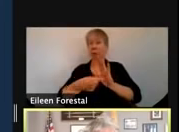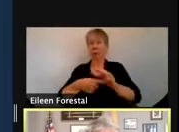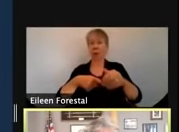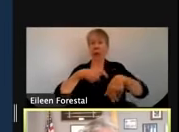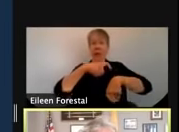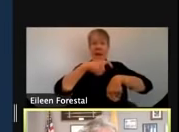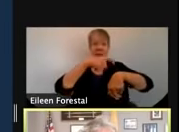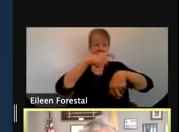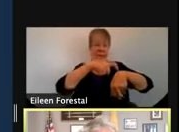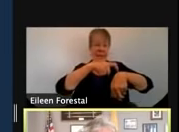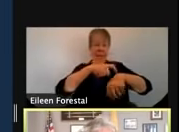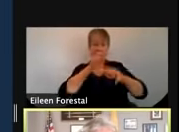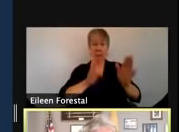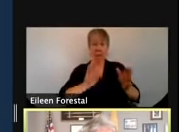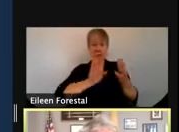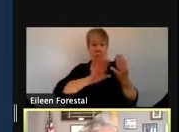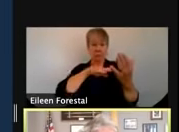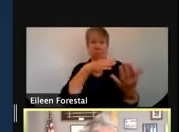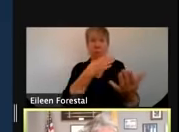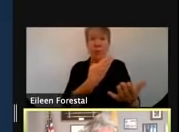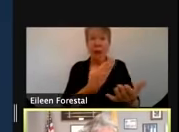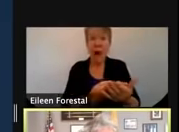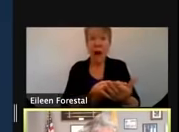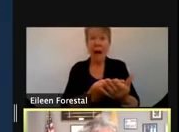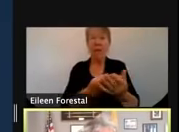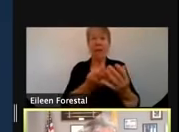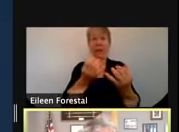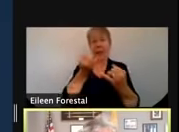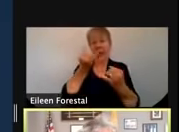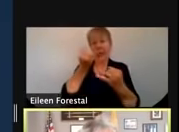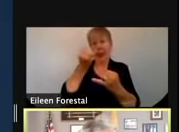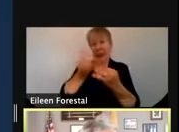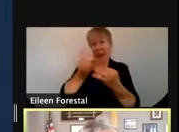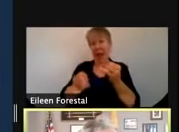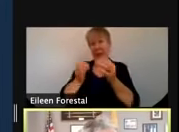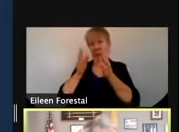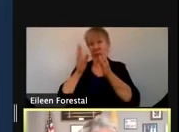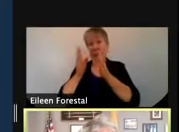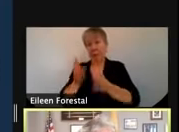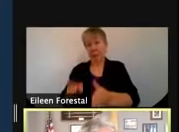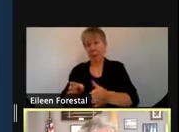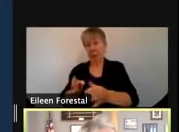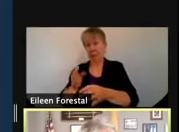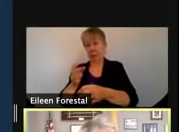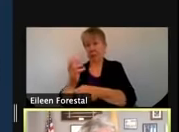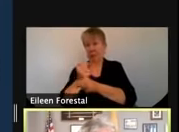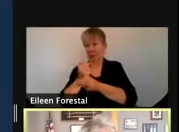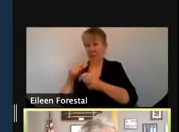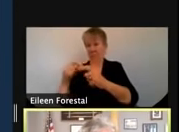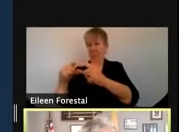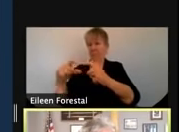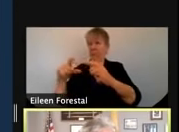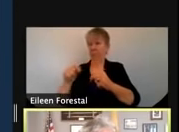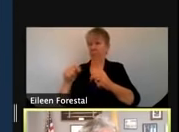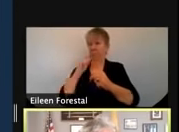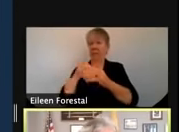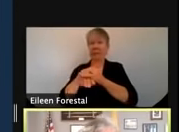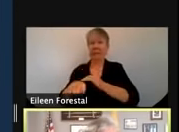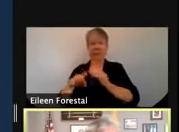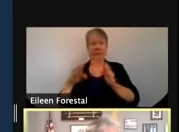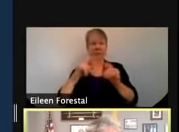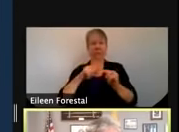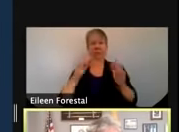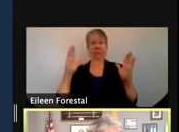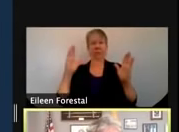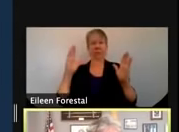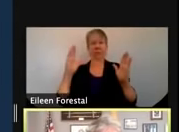ticket. Said another way, you needed to arrive at this location by this time in order to get a ticket for service. These